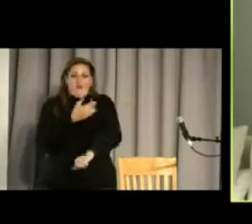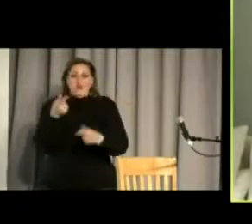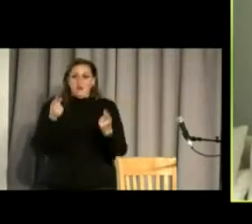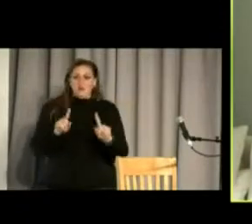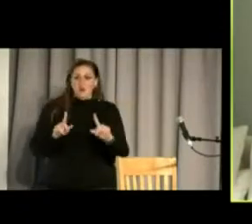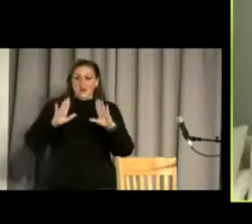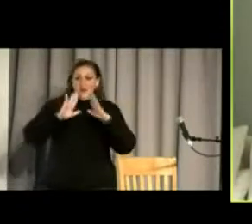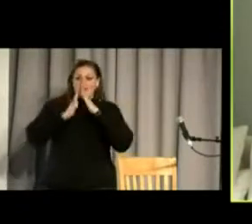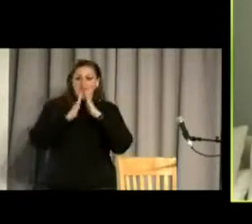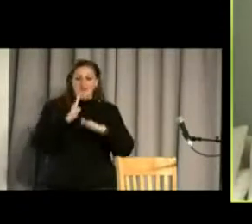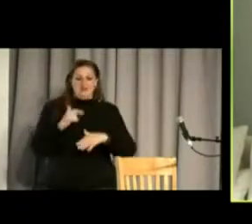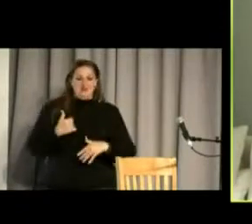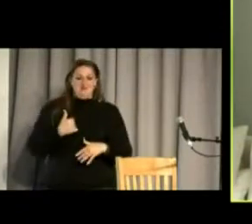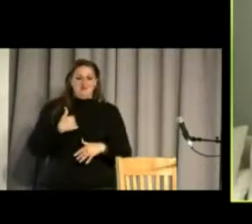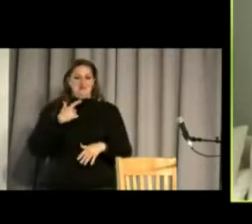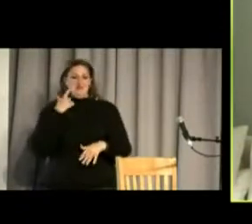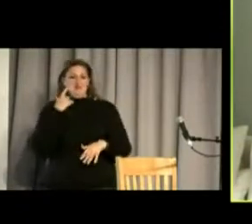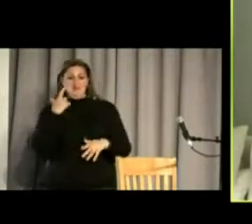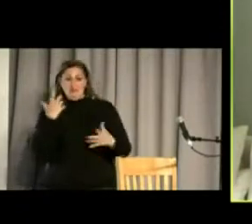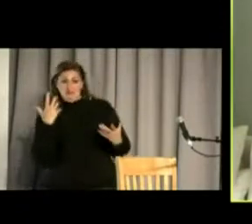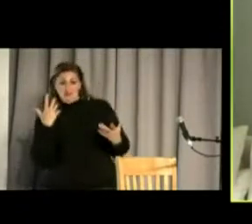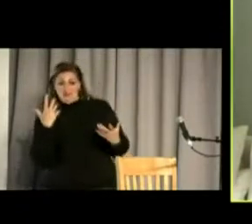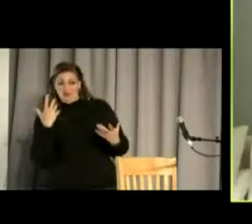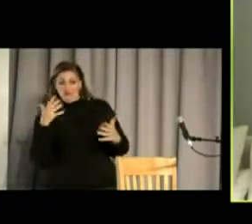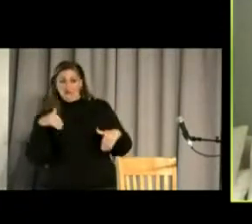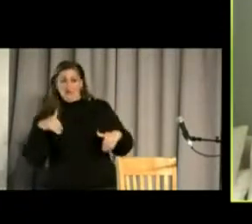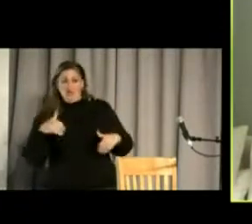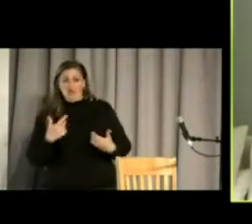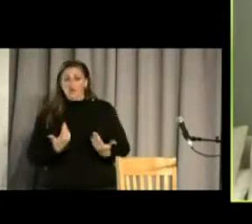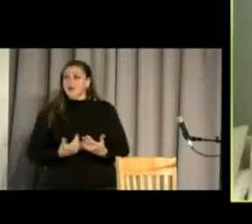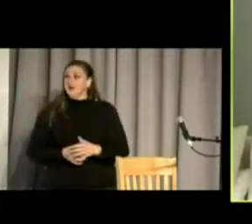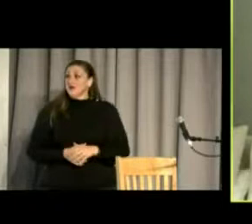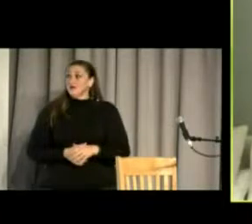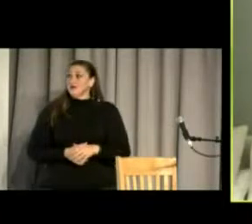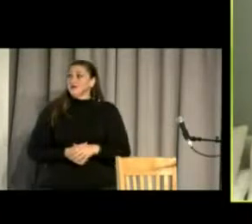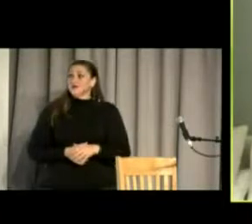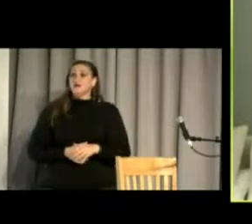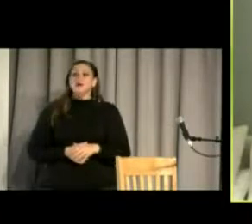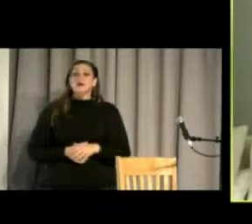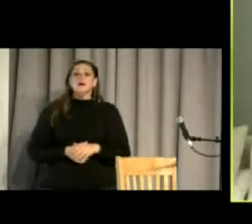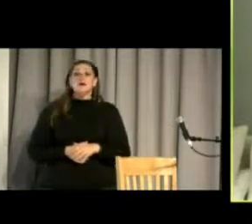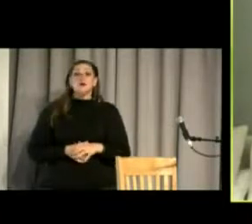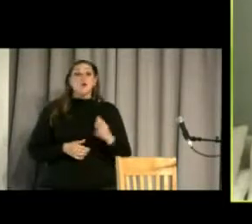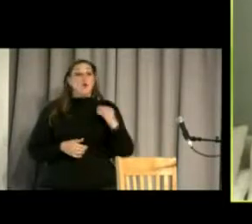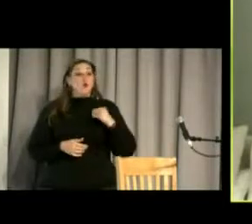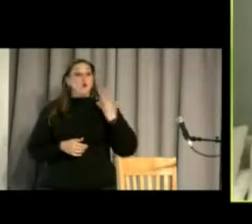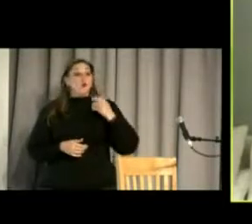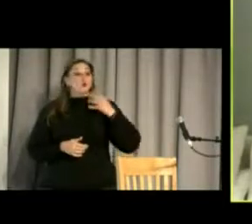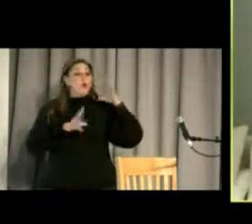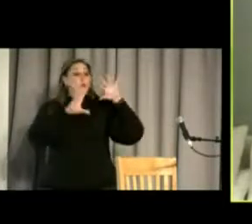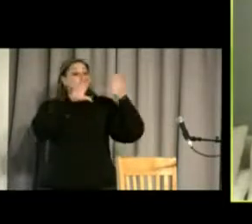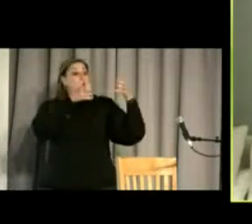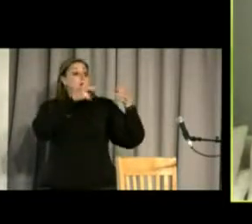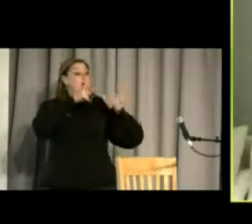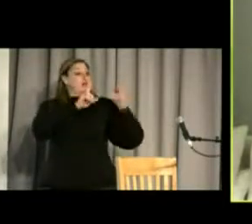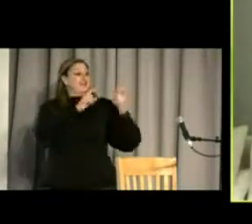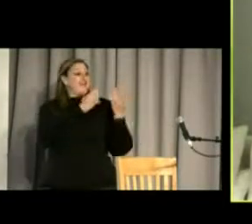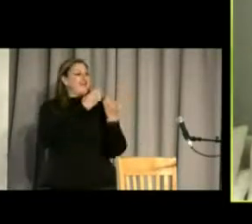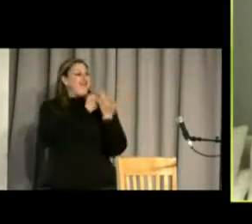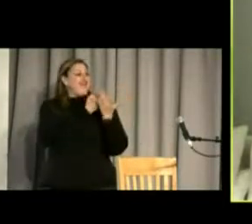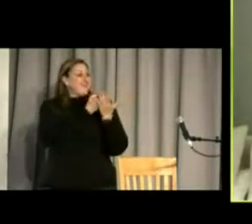of a city, we have yet to see. Normally, where there is predominantly a white population, they have the